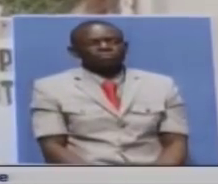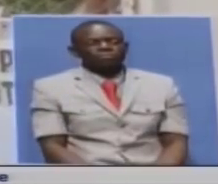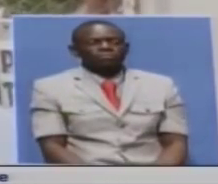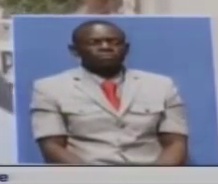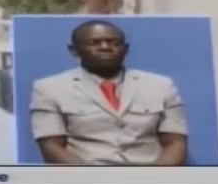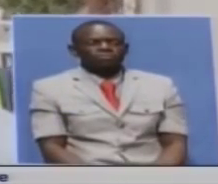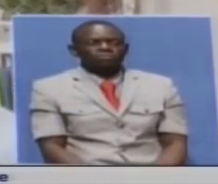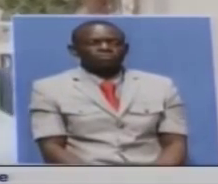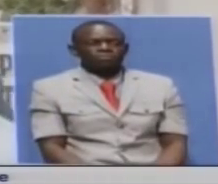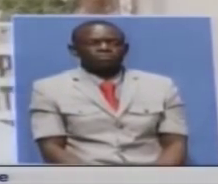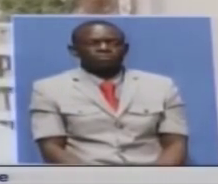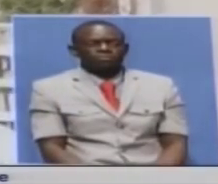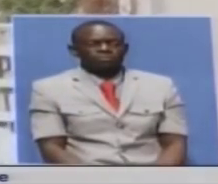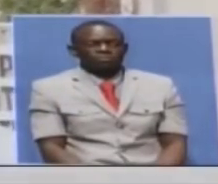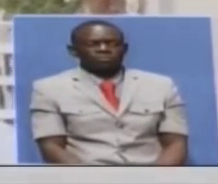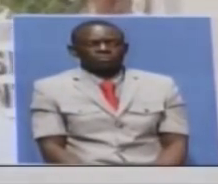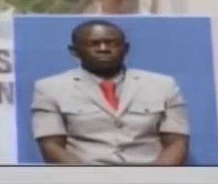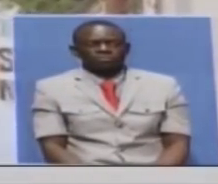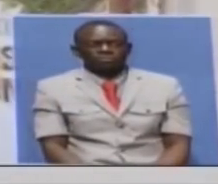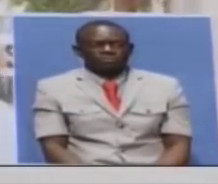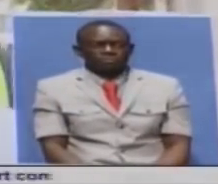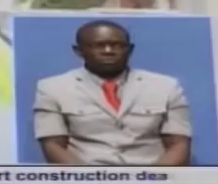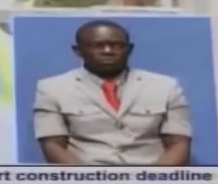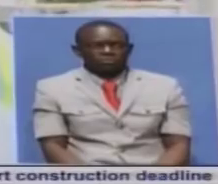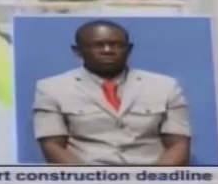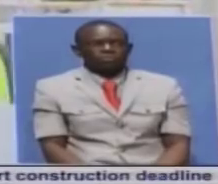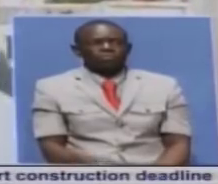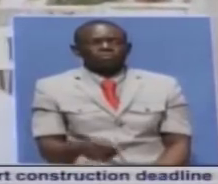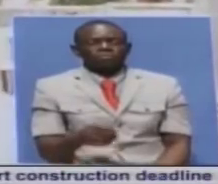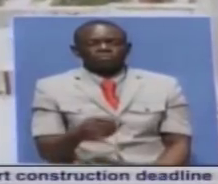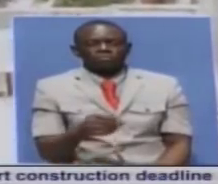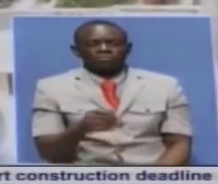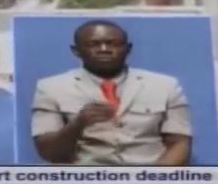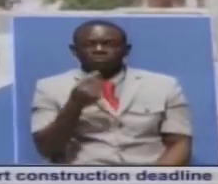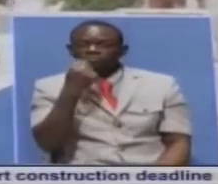very good business relationship with Zambia,